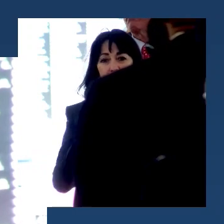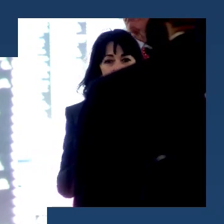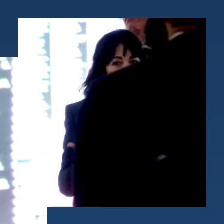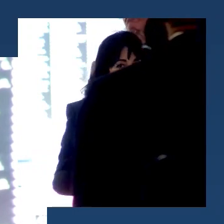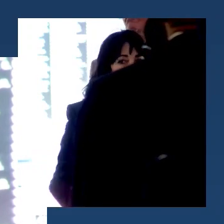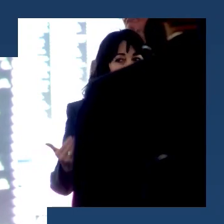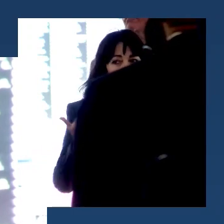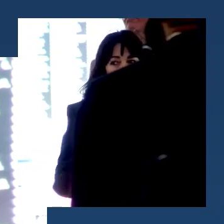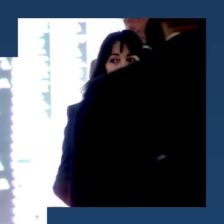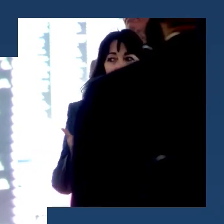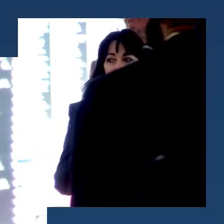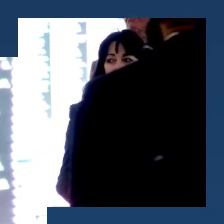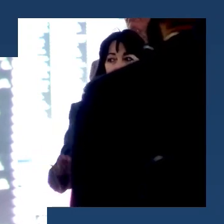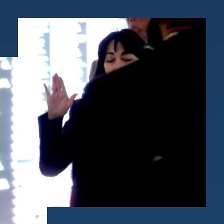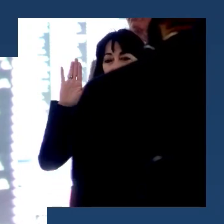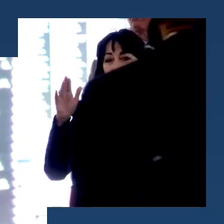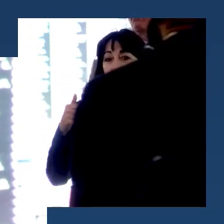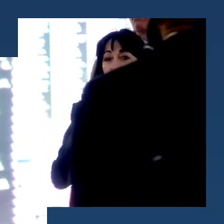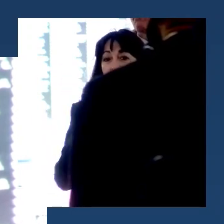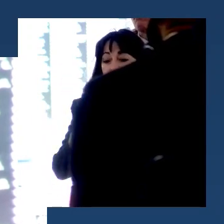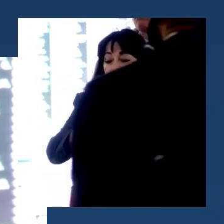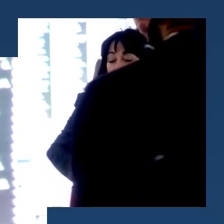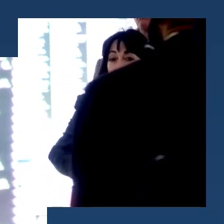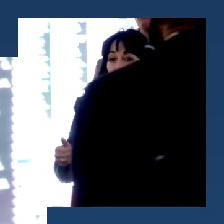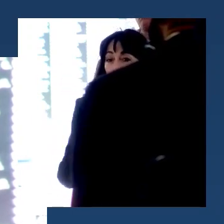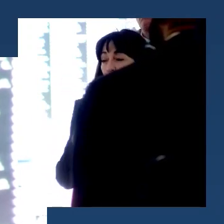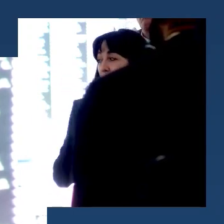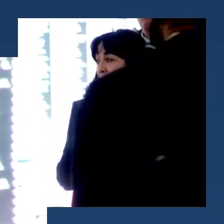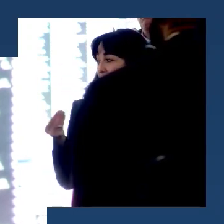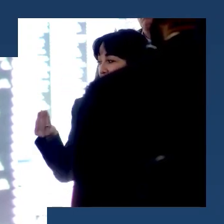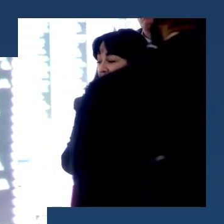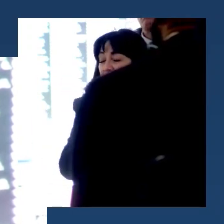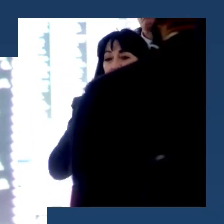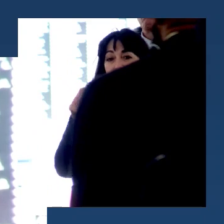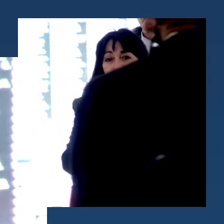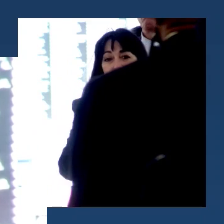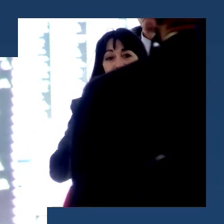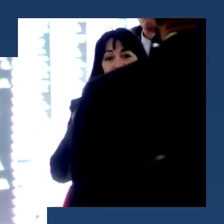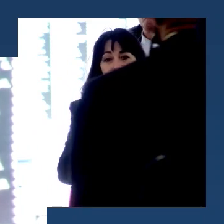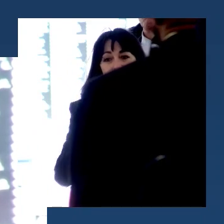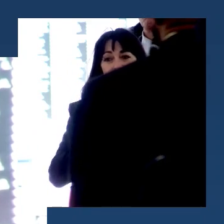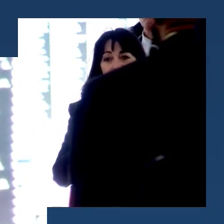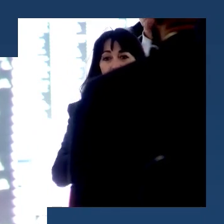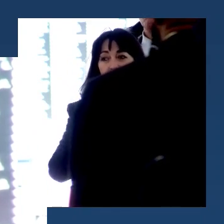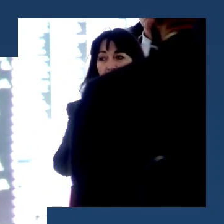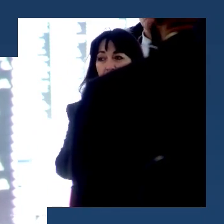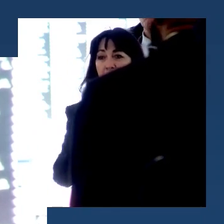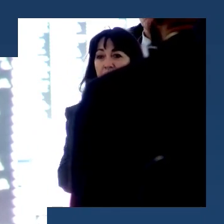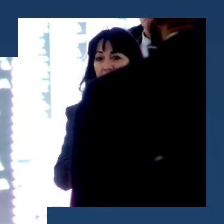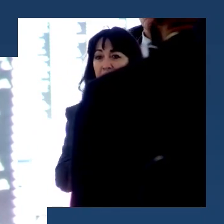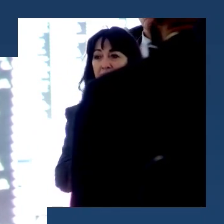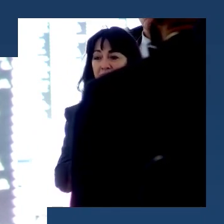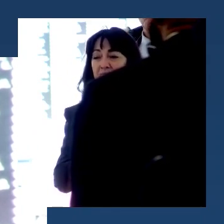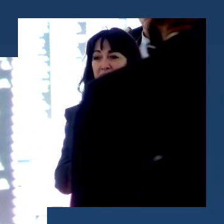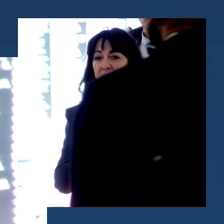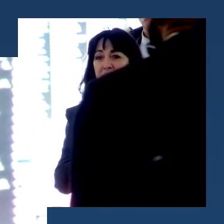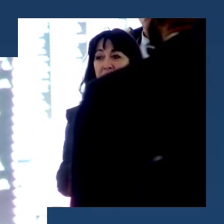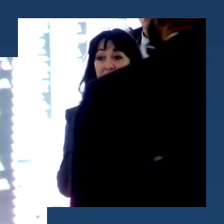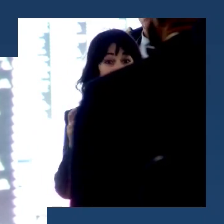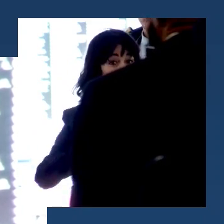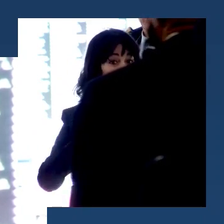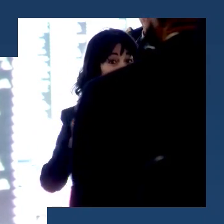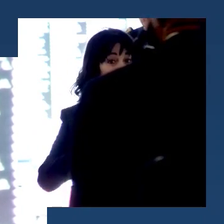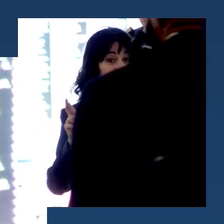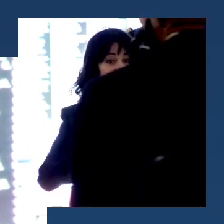This is, I carry this with me wherever I go. It's the Constitution, including the preamble of the Constitution. Let's repeat it, okay? Let's do it. Are you